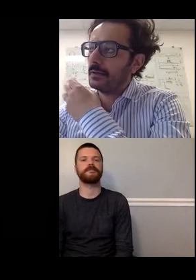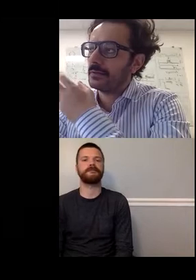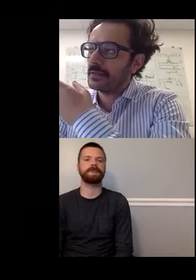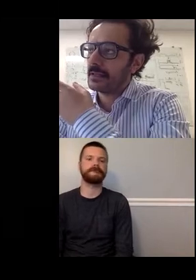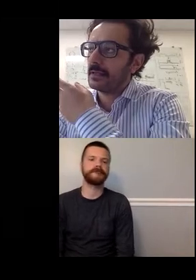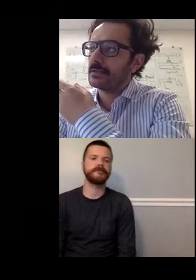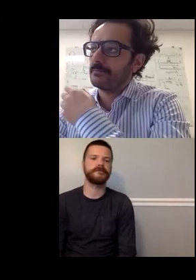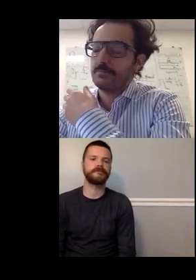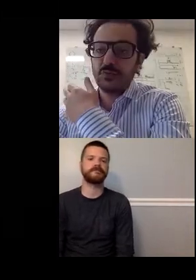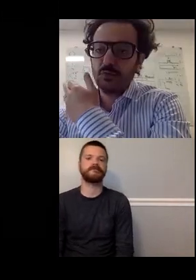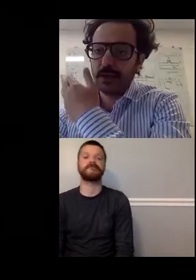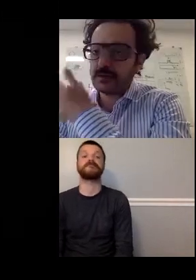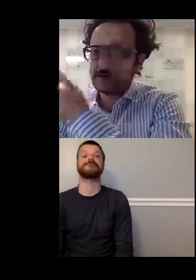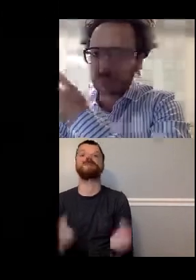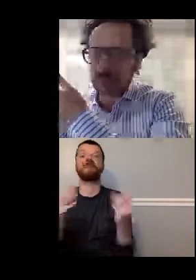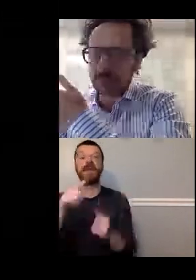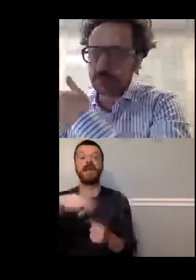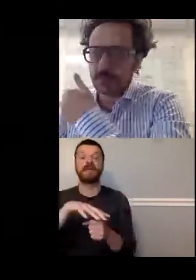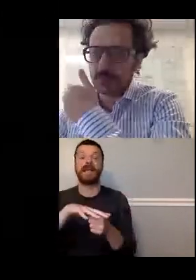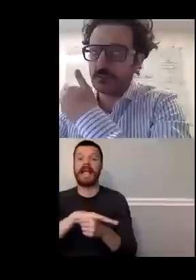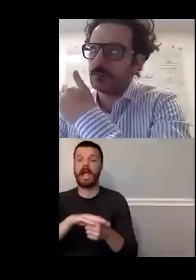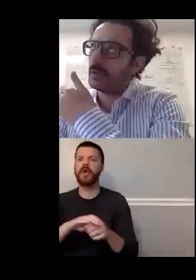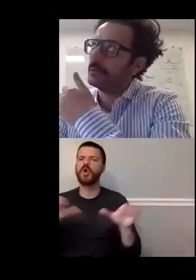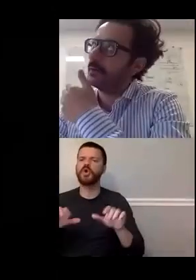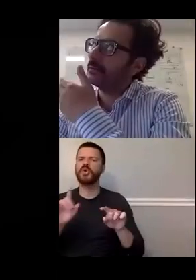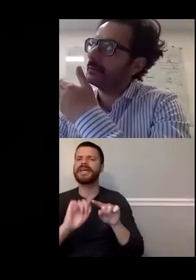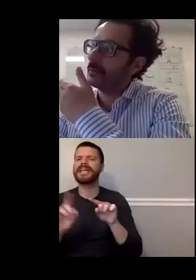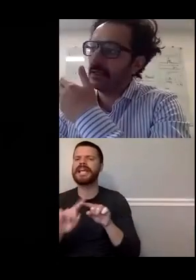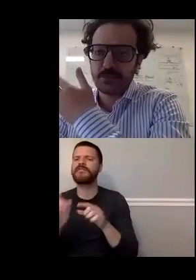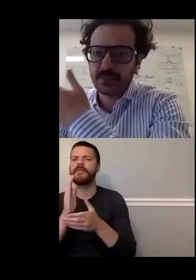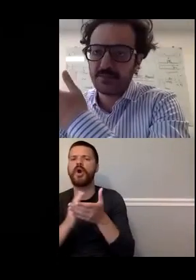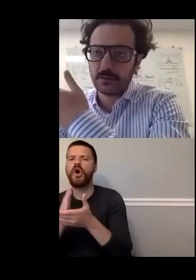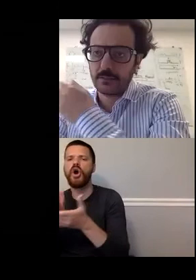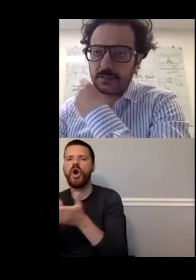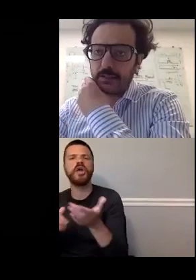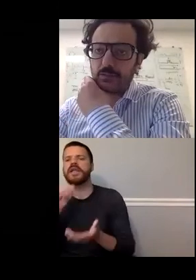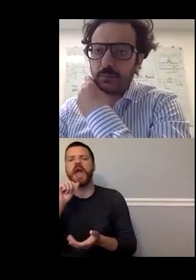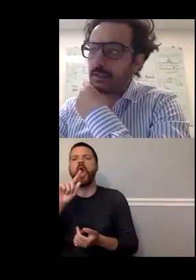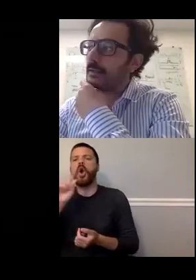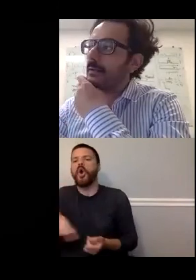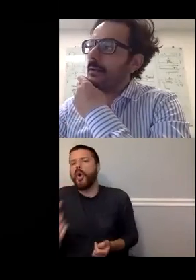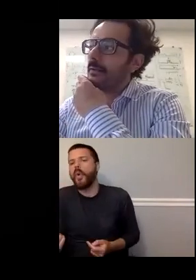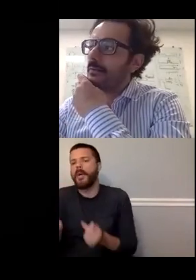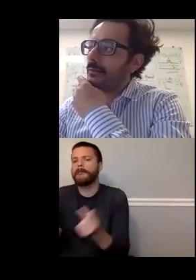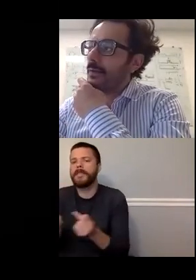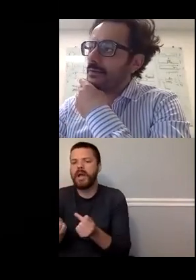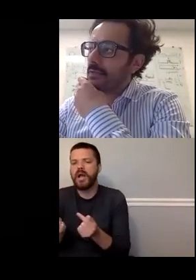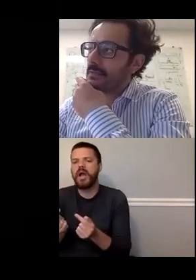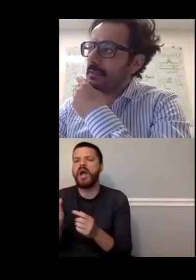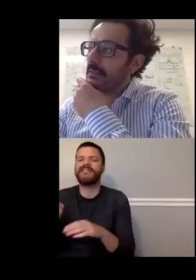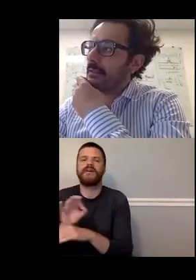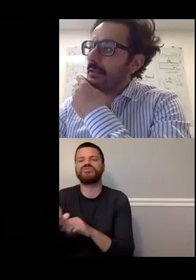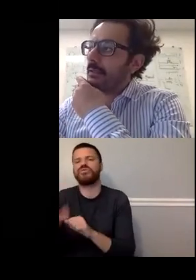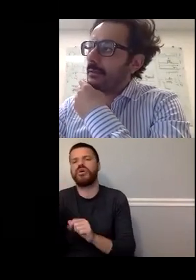A lot of these areas do many things in life. They just are not really specific basically to pain. So as you